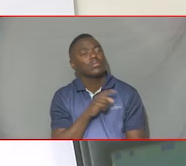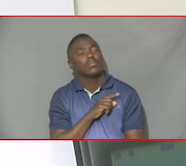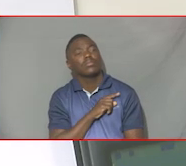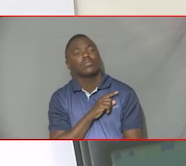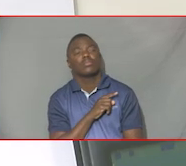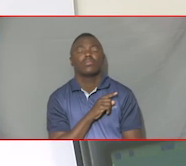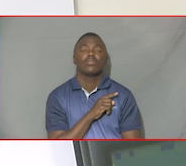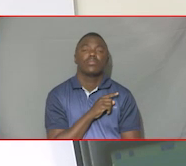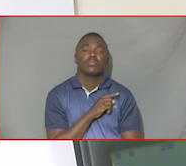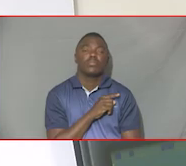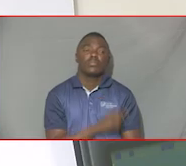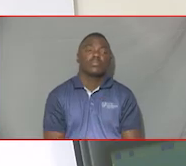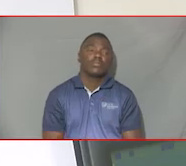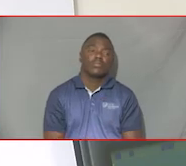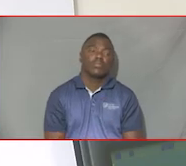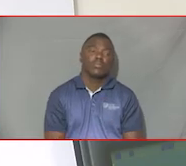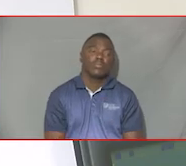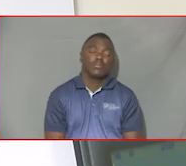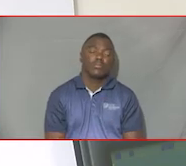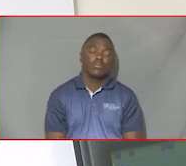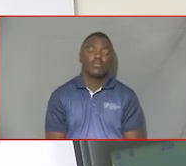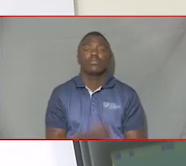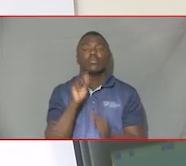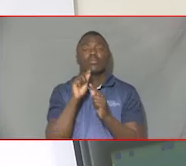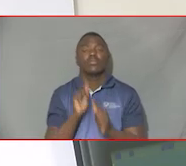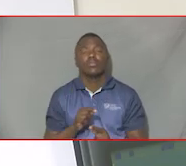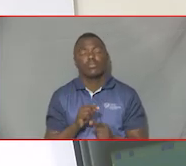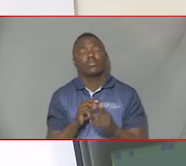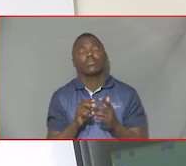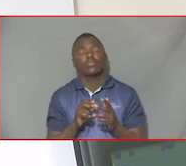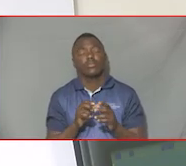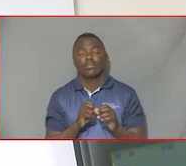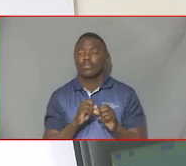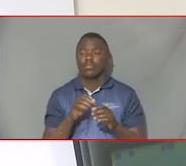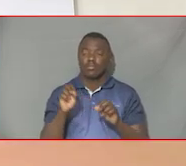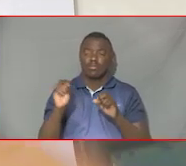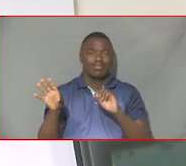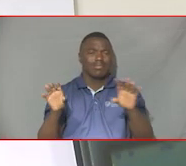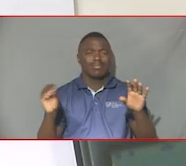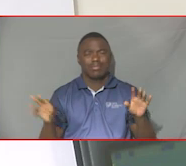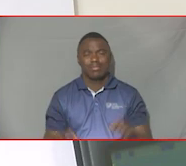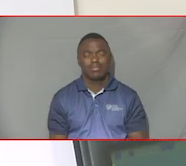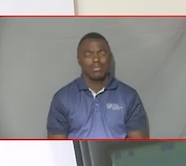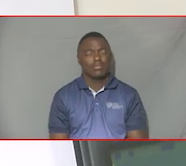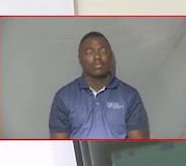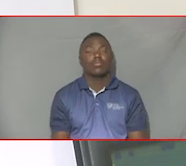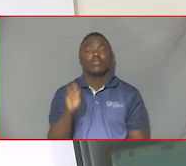Because the points are scattered all over the place. If the points